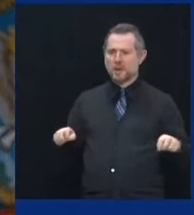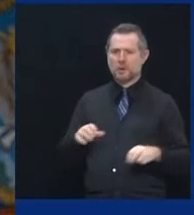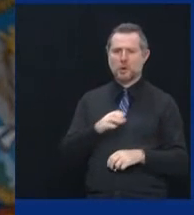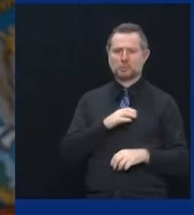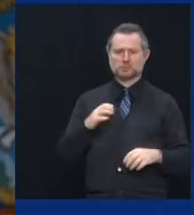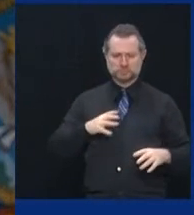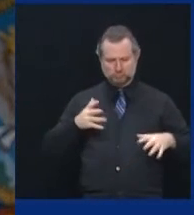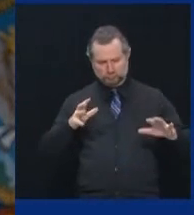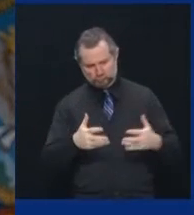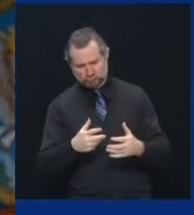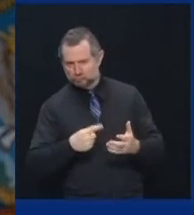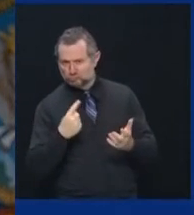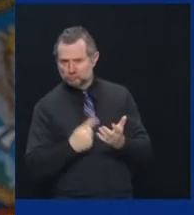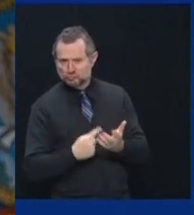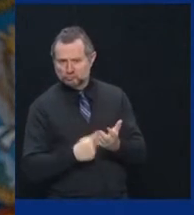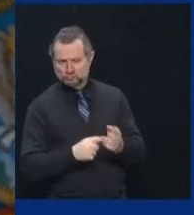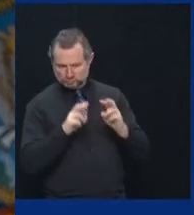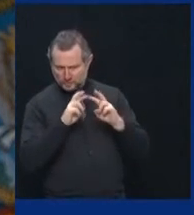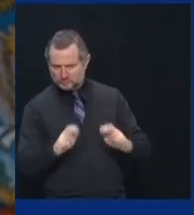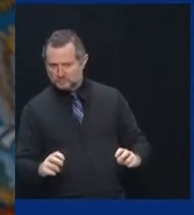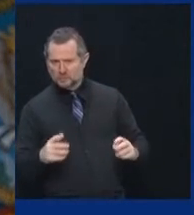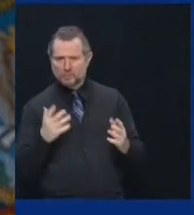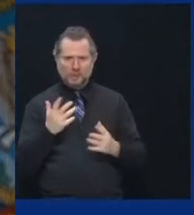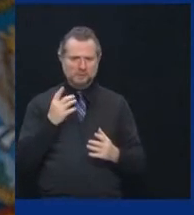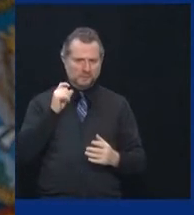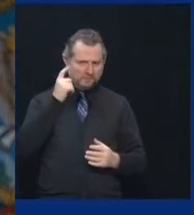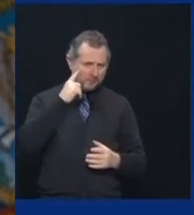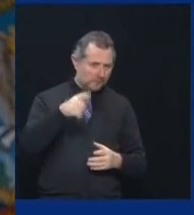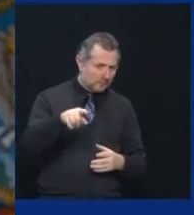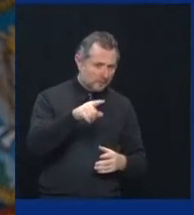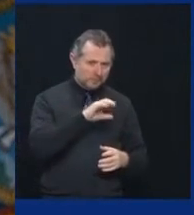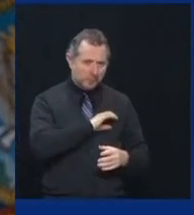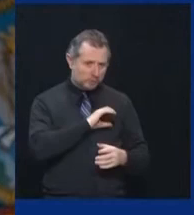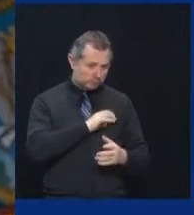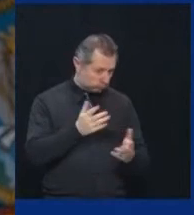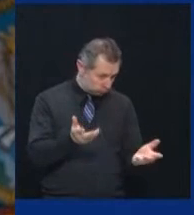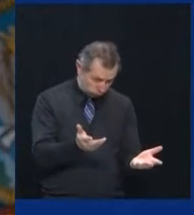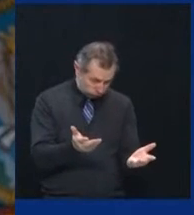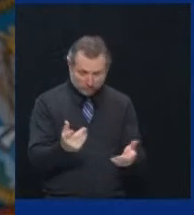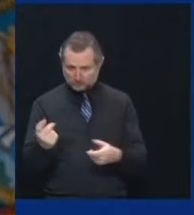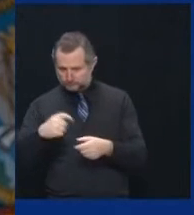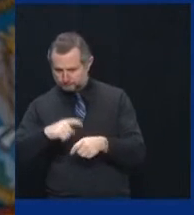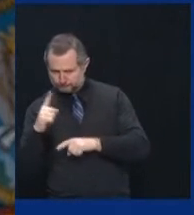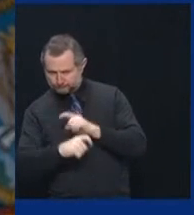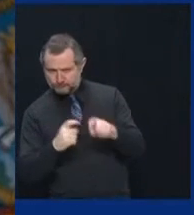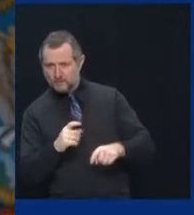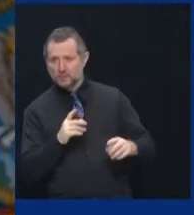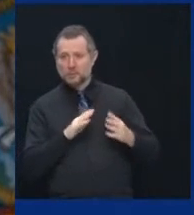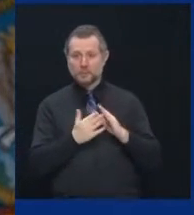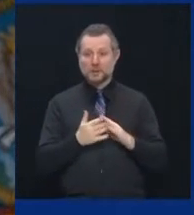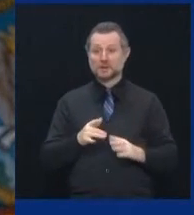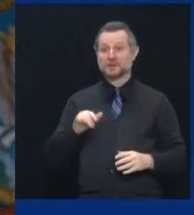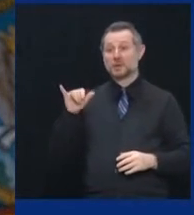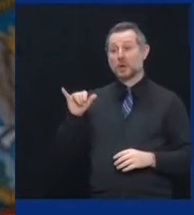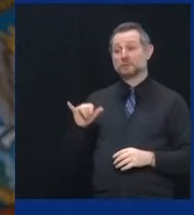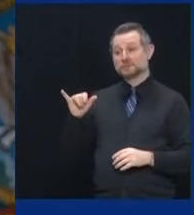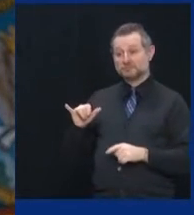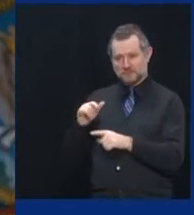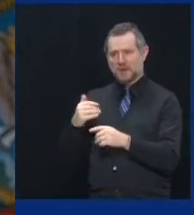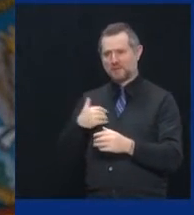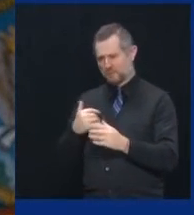help evaluate new applicants for the police force. Yonkers is developing a new policy for dealing with people who